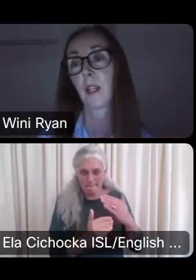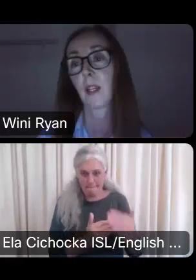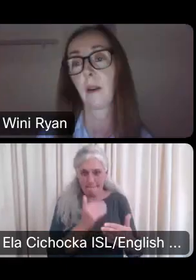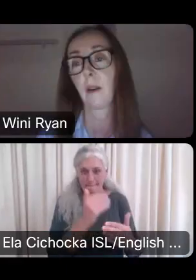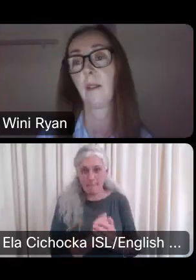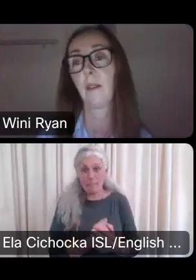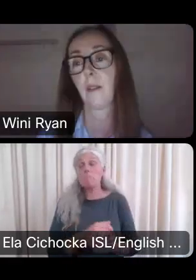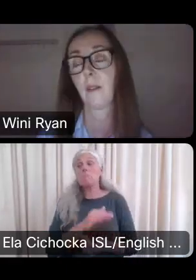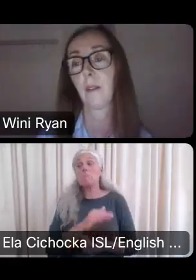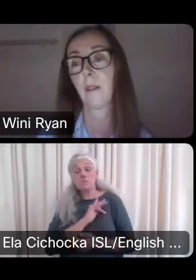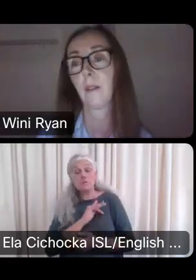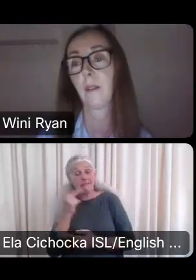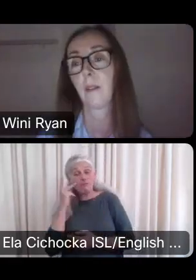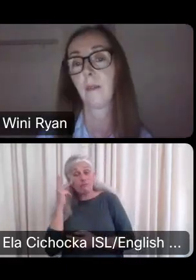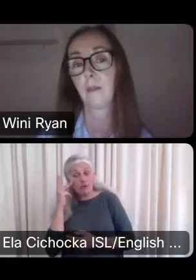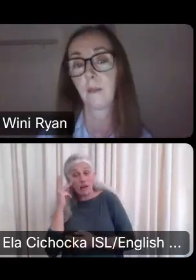Self-reflection. Thank you, Erin.